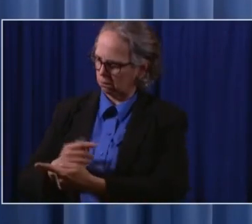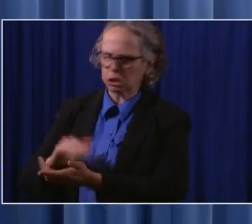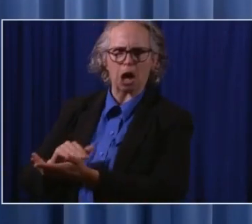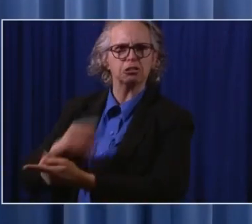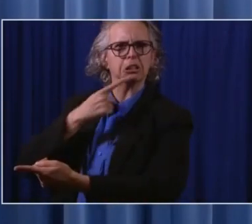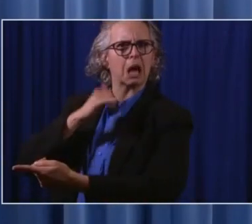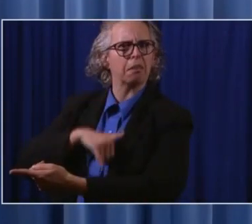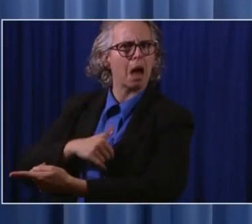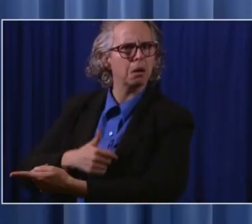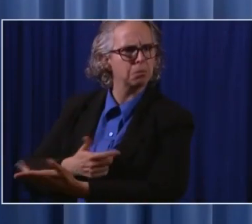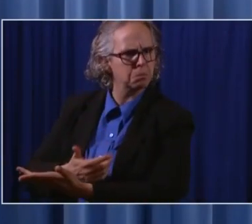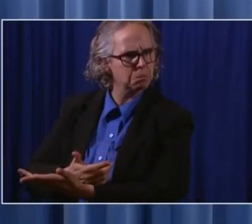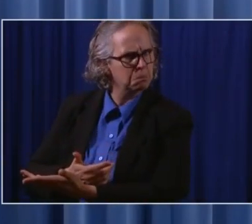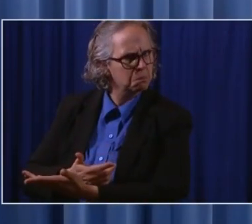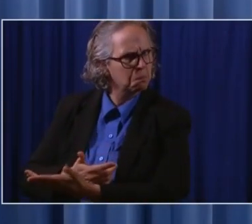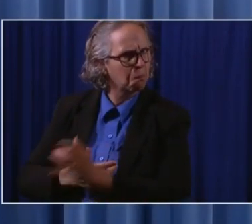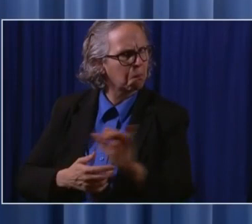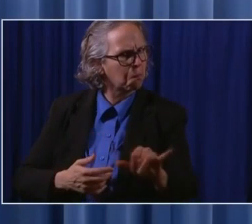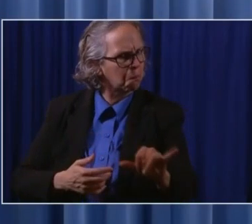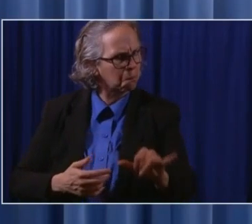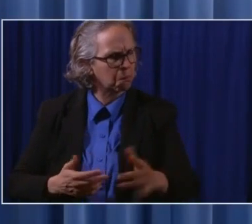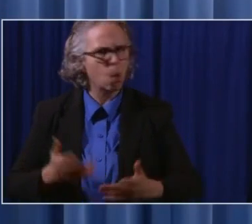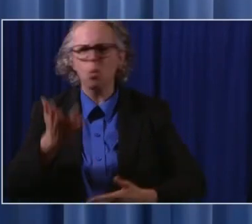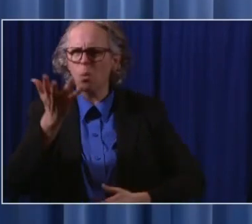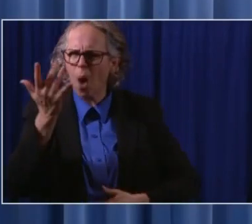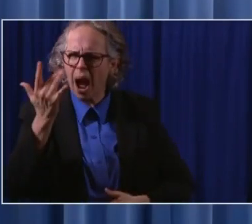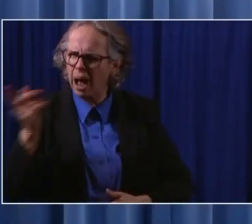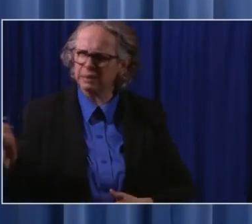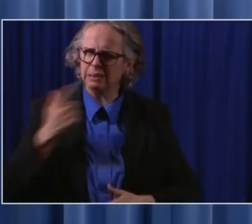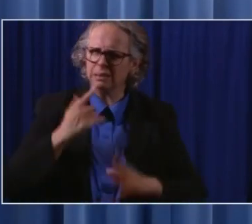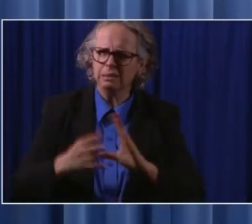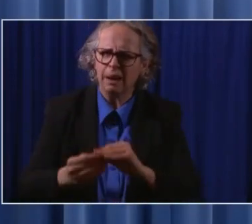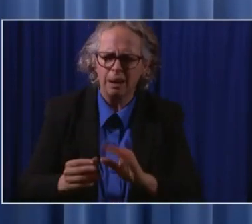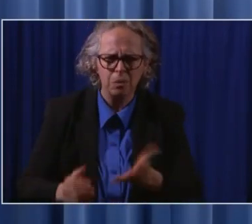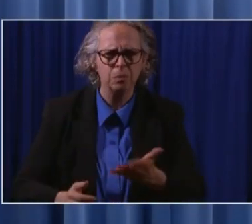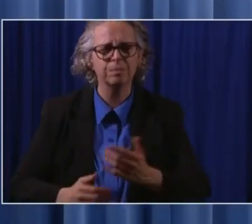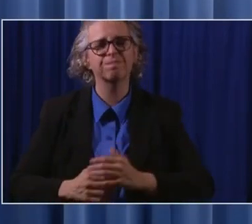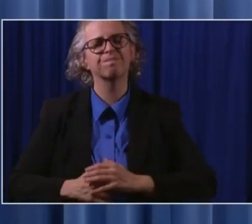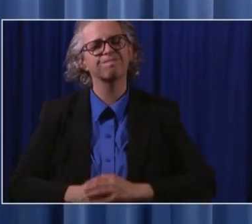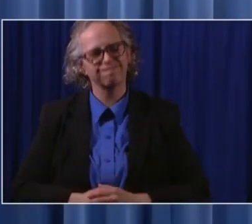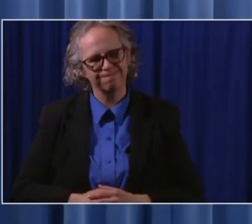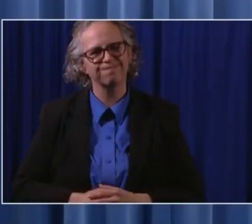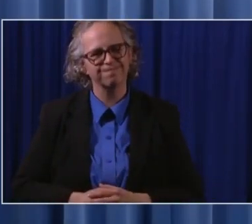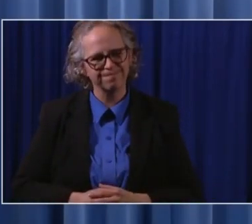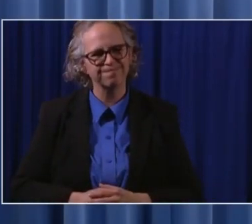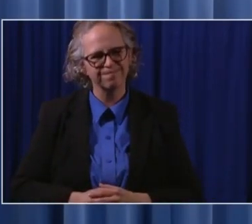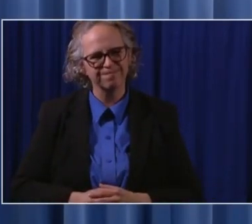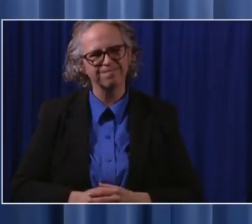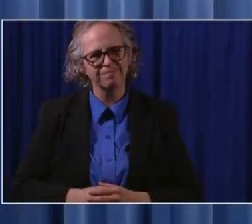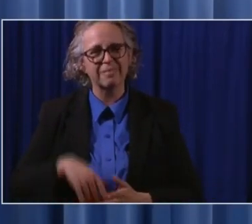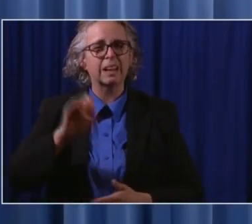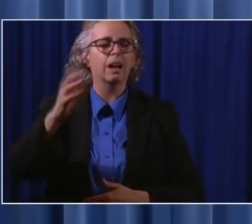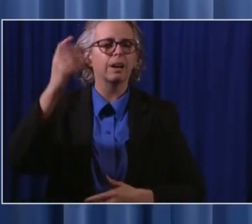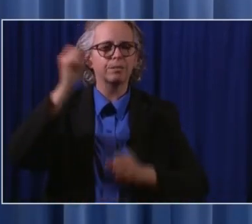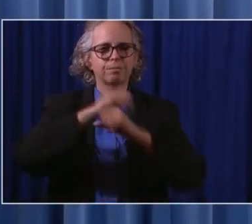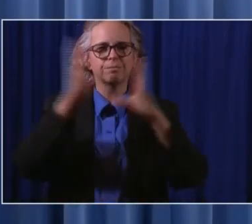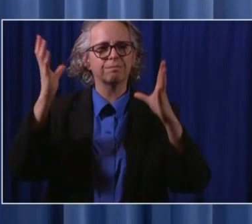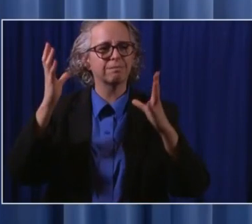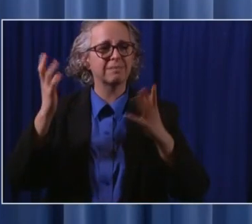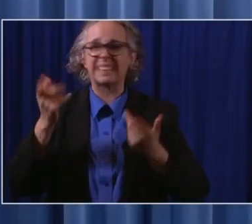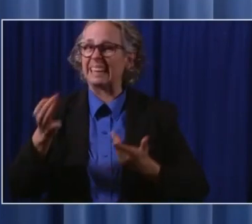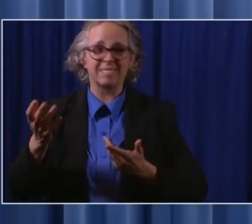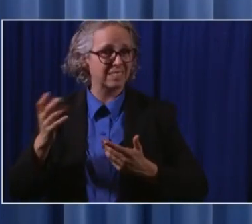physically, because there are things that occur with kids and